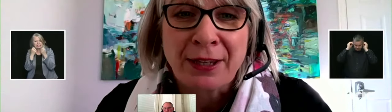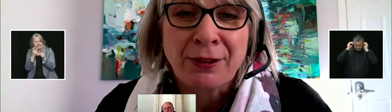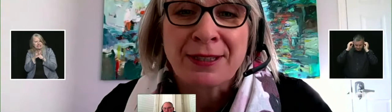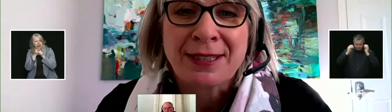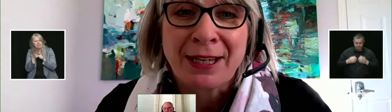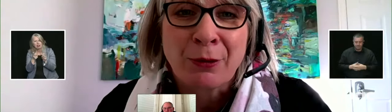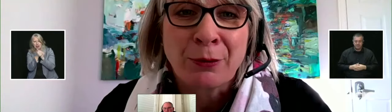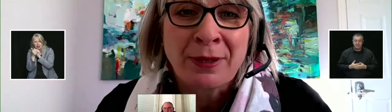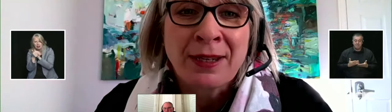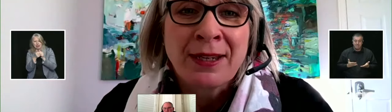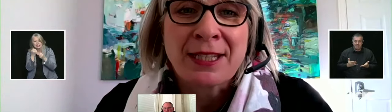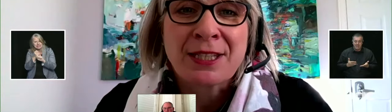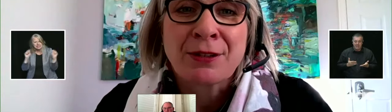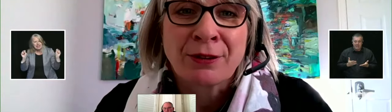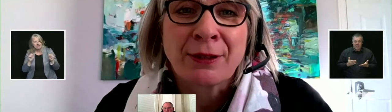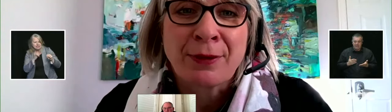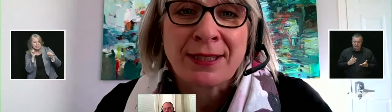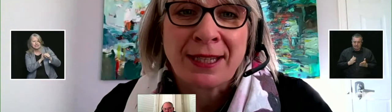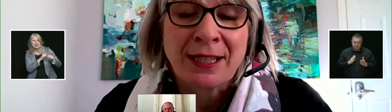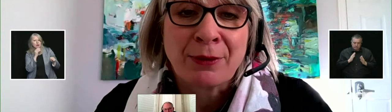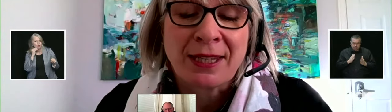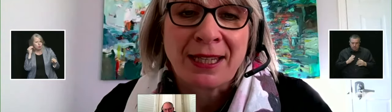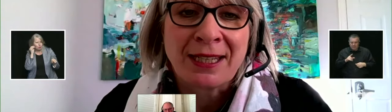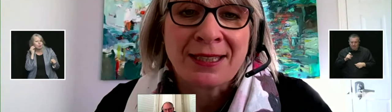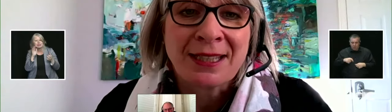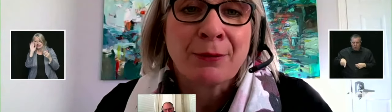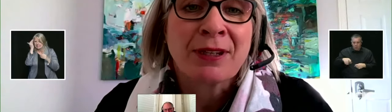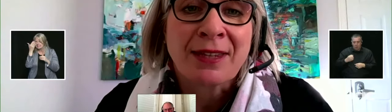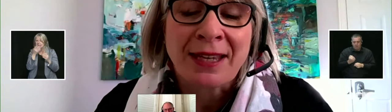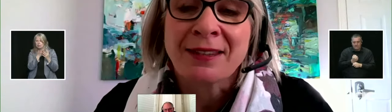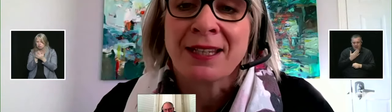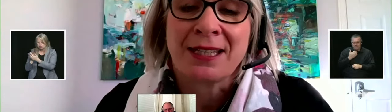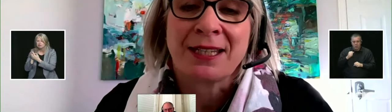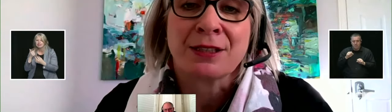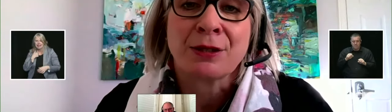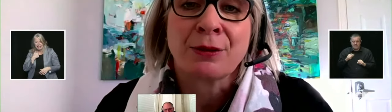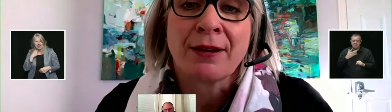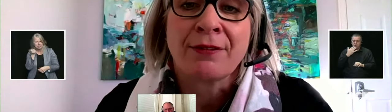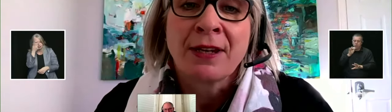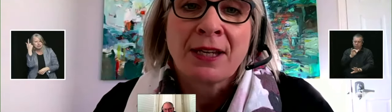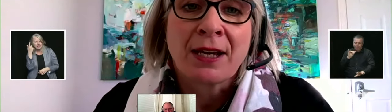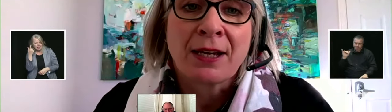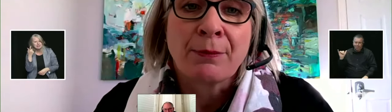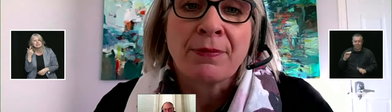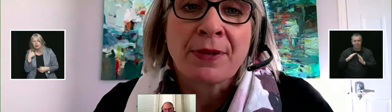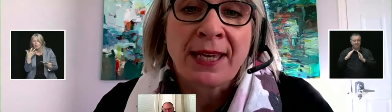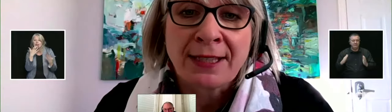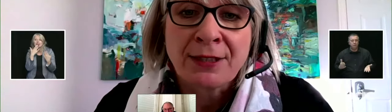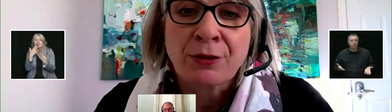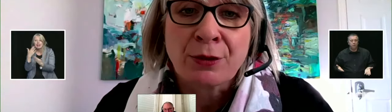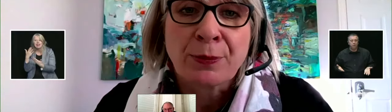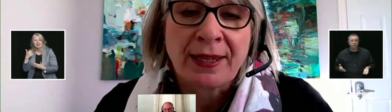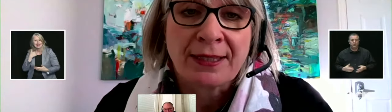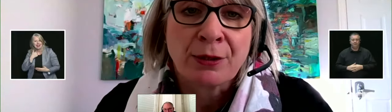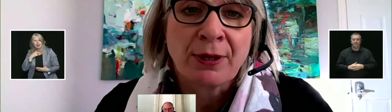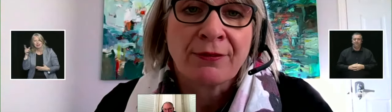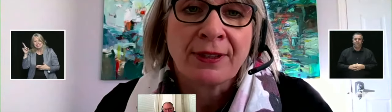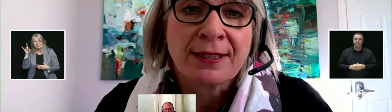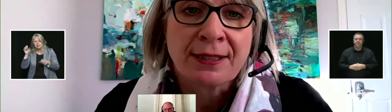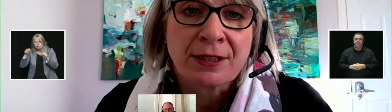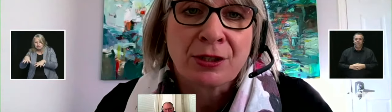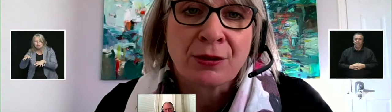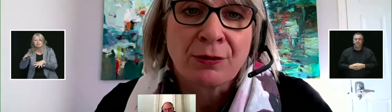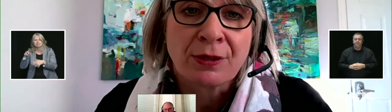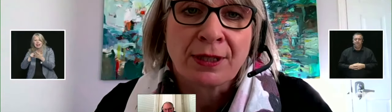pull together and stay home, is certainly resonating with Canadians. And I want to thank the Canadians who have canceled those plans, who